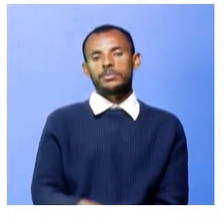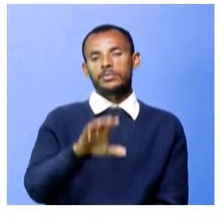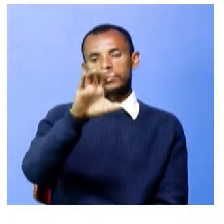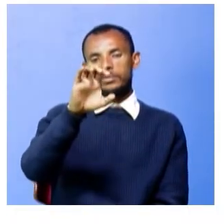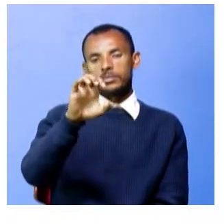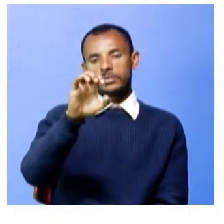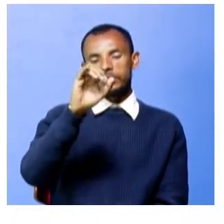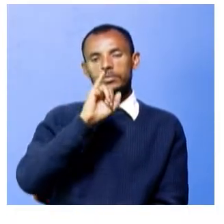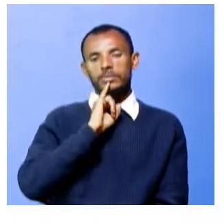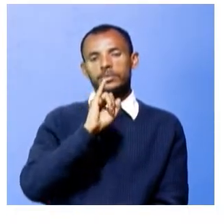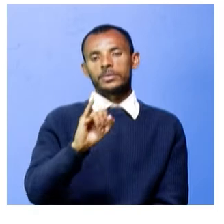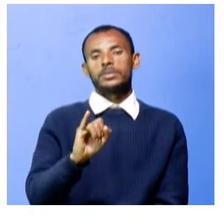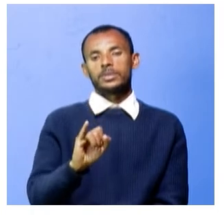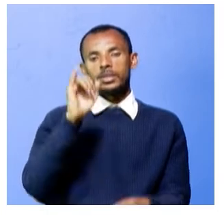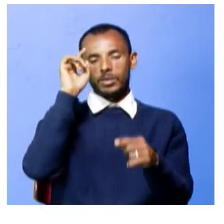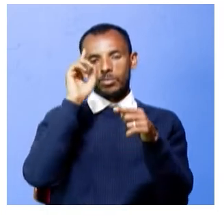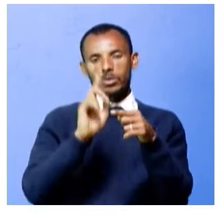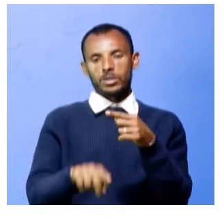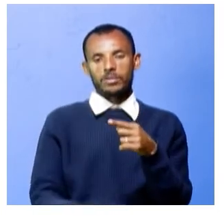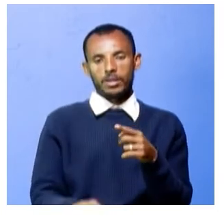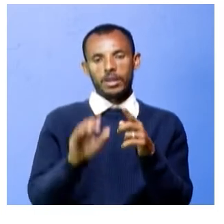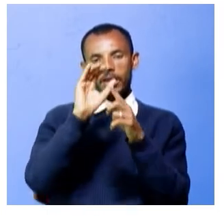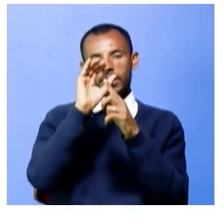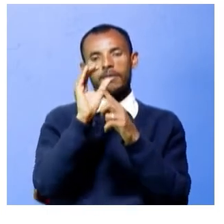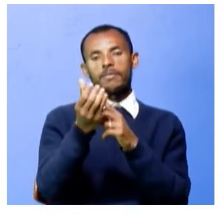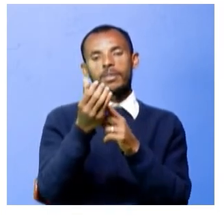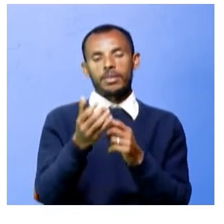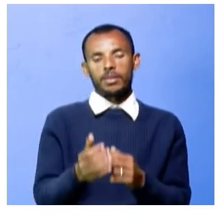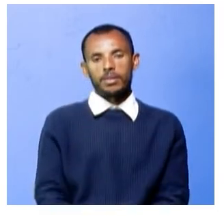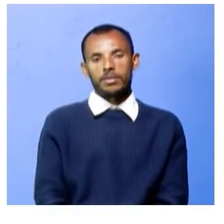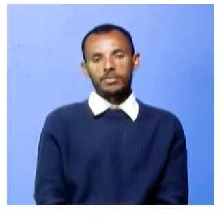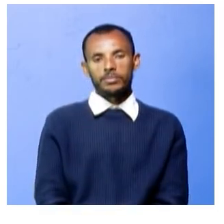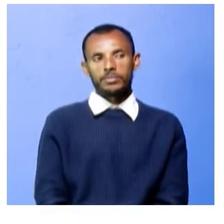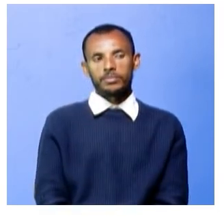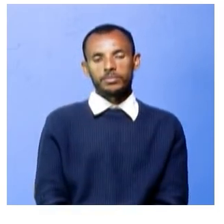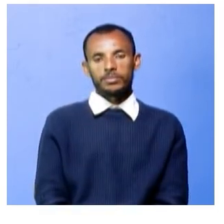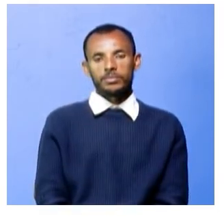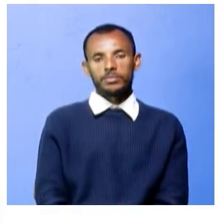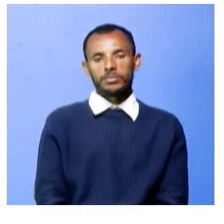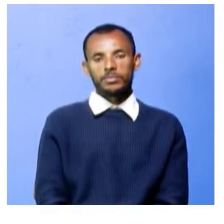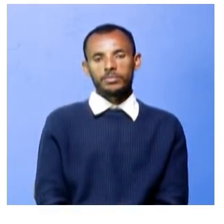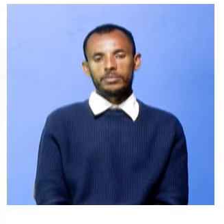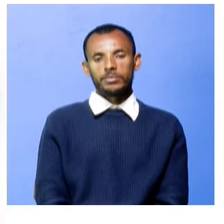E is impossible event.